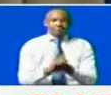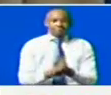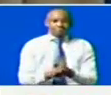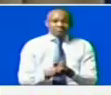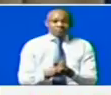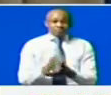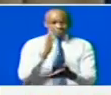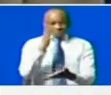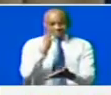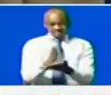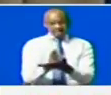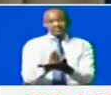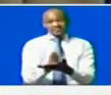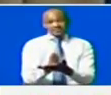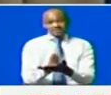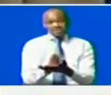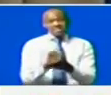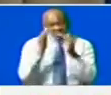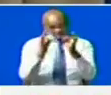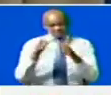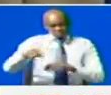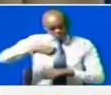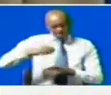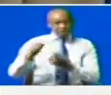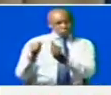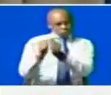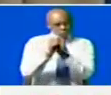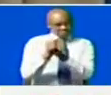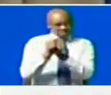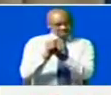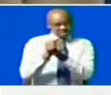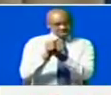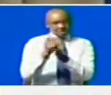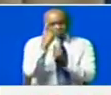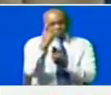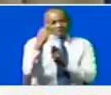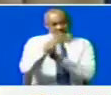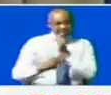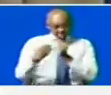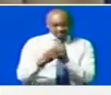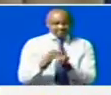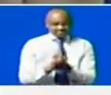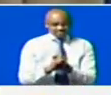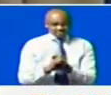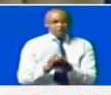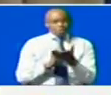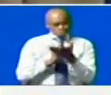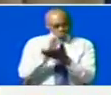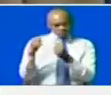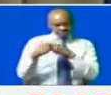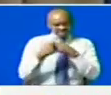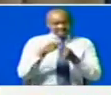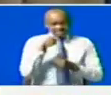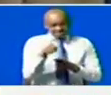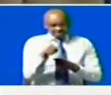the fact that if we hold together as a country through these challenges,